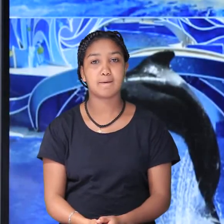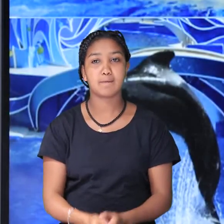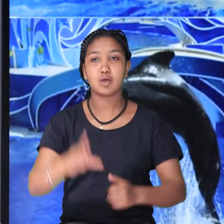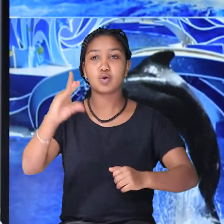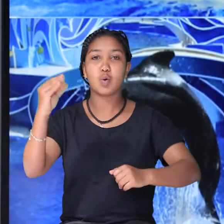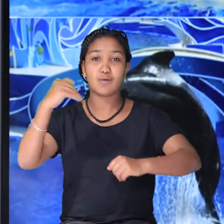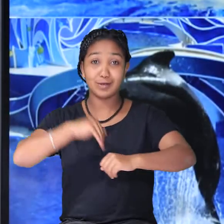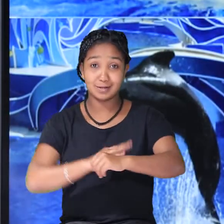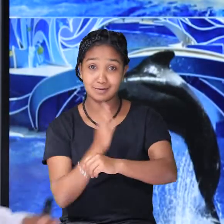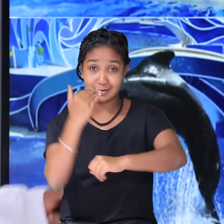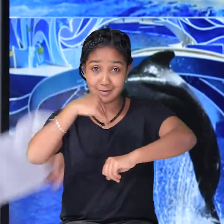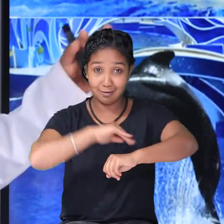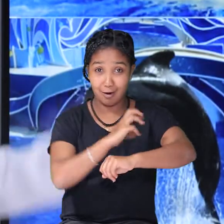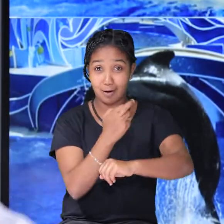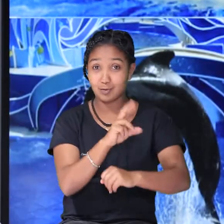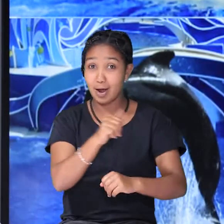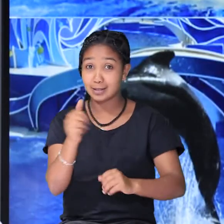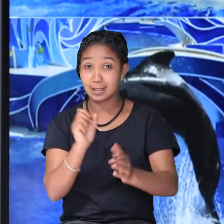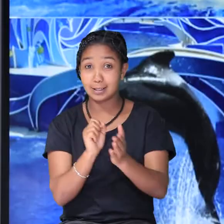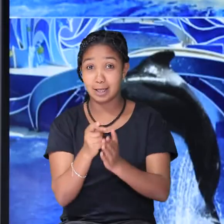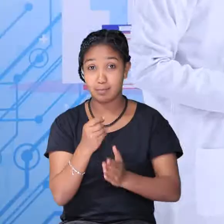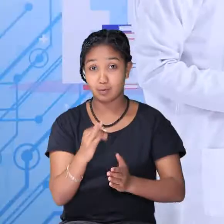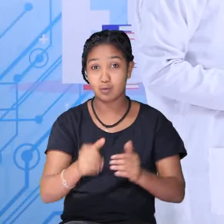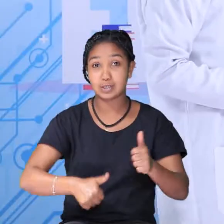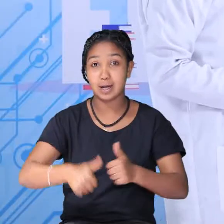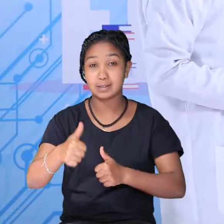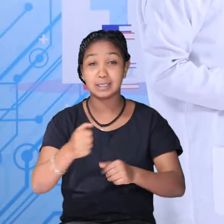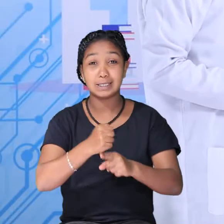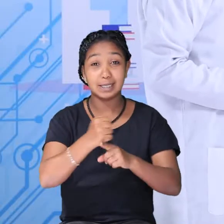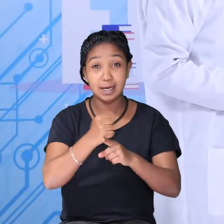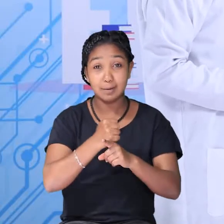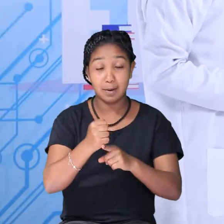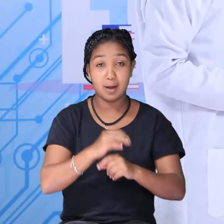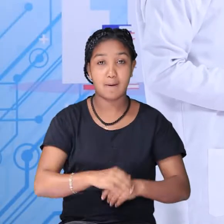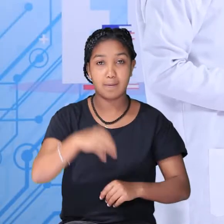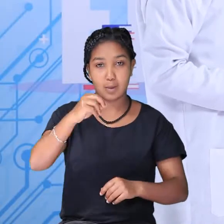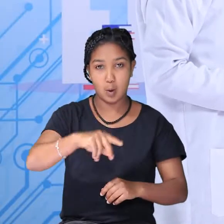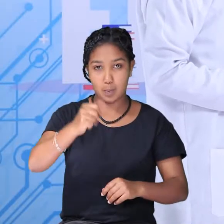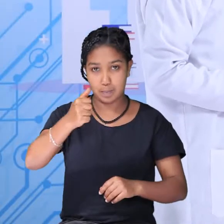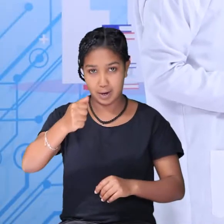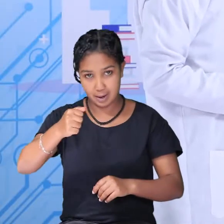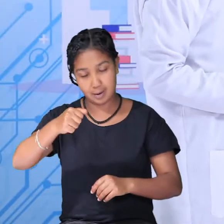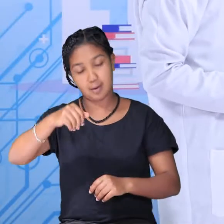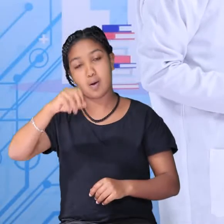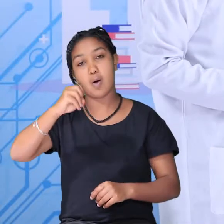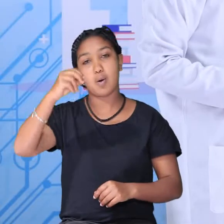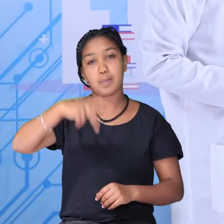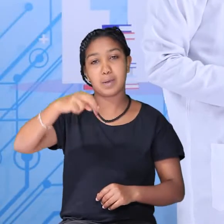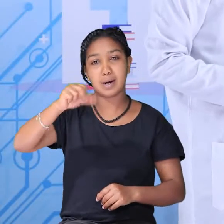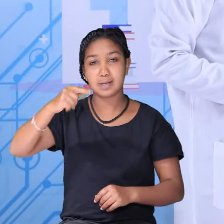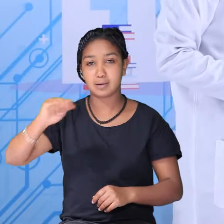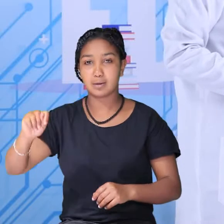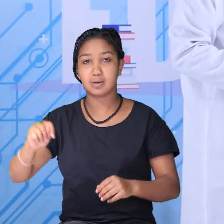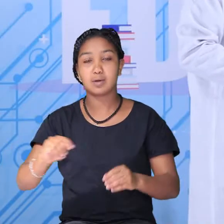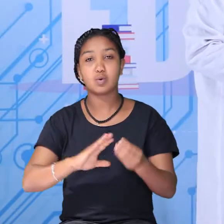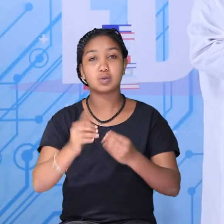Dolphins are also another examples which are trained by operant conditioning to perform different types